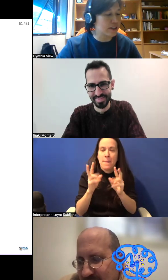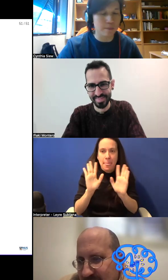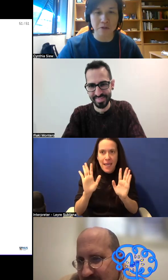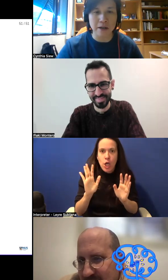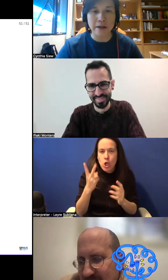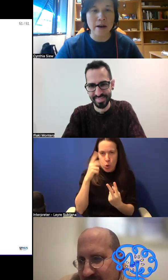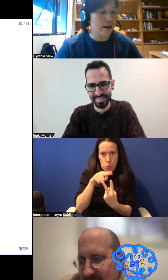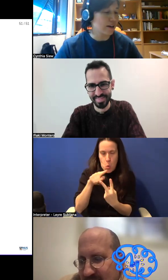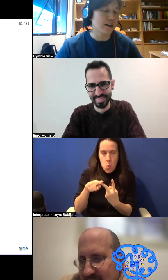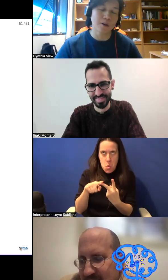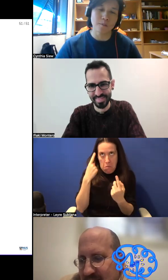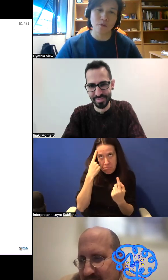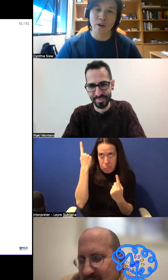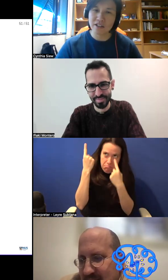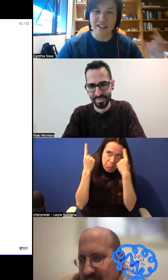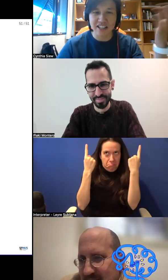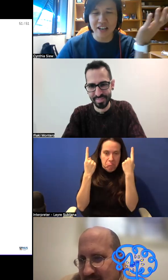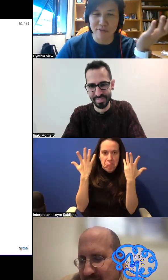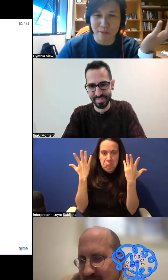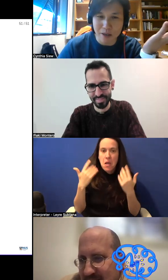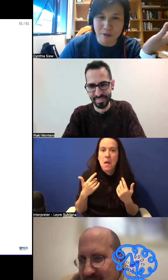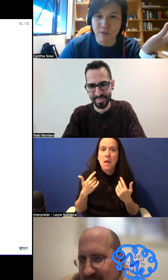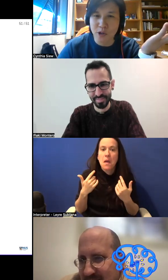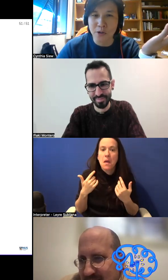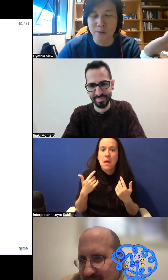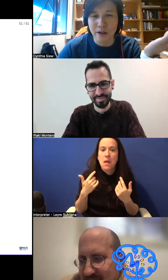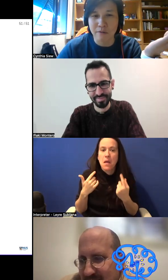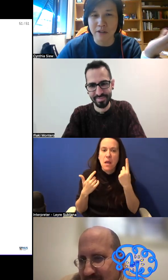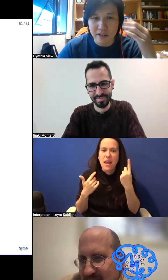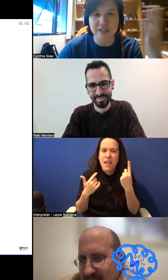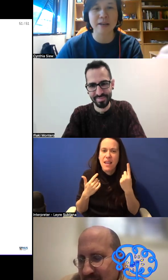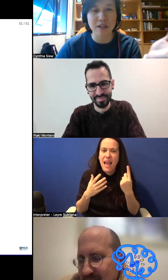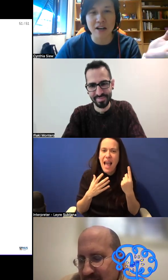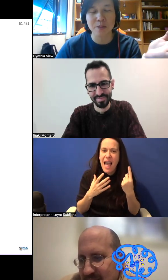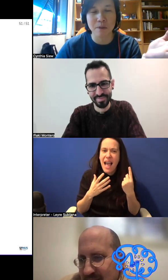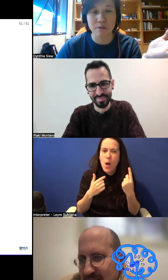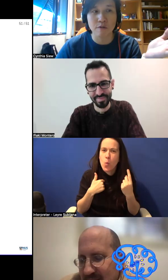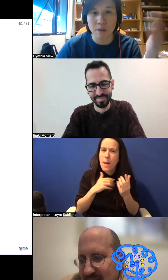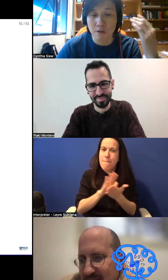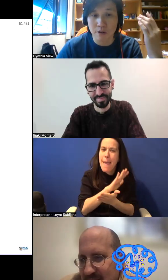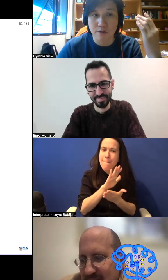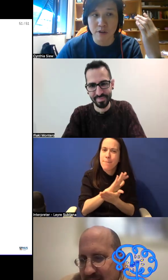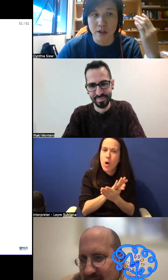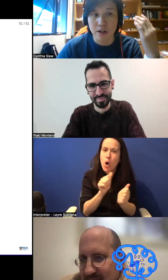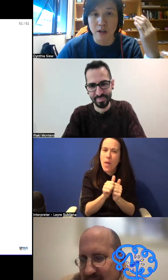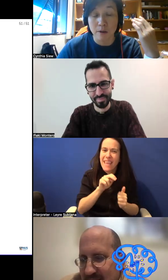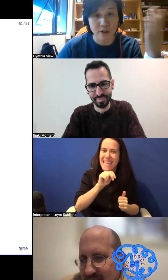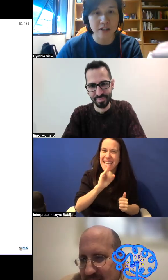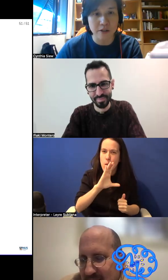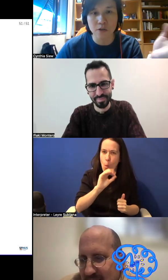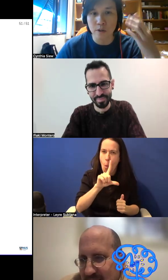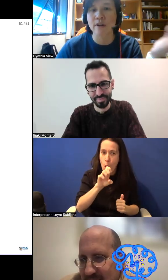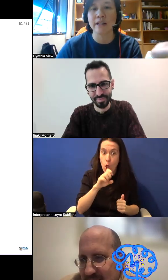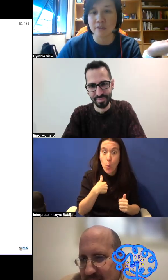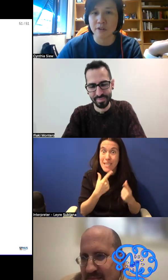two things come to mind. One is I actually have a paper with Nicole where we did the same task but with people with